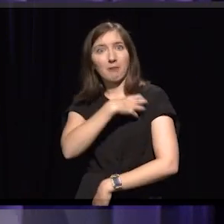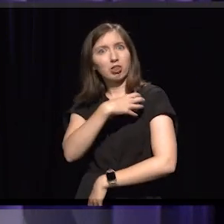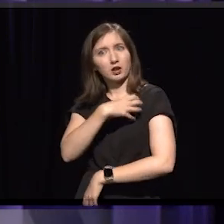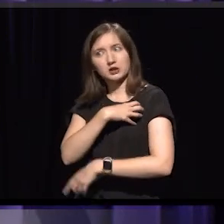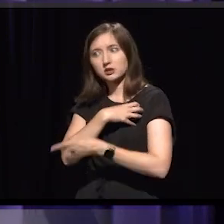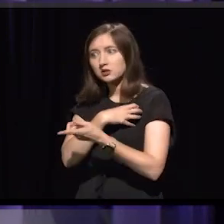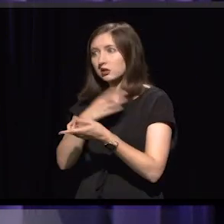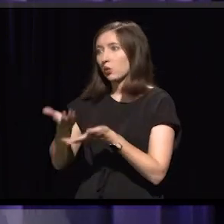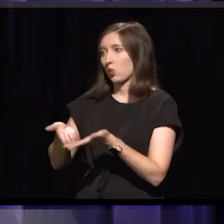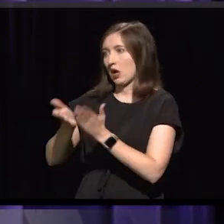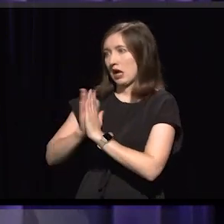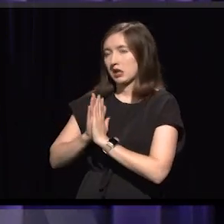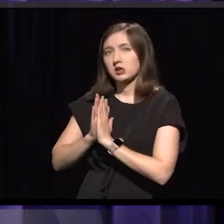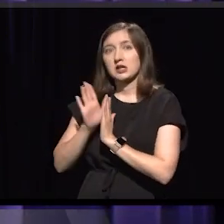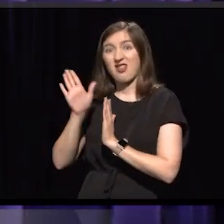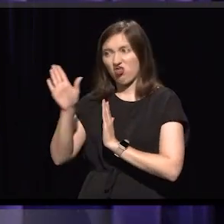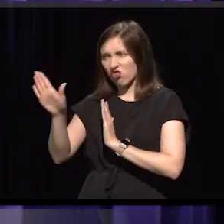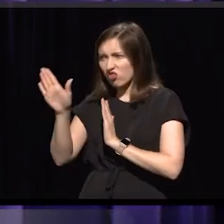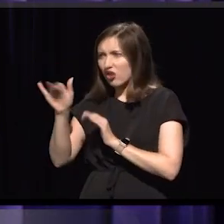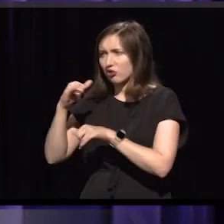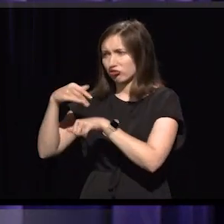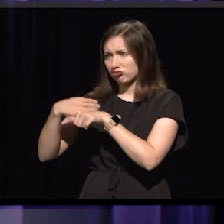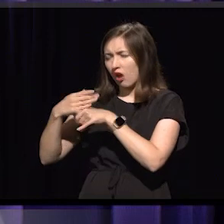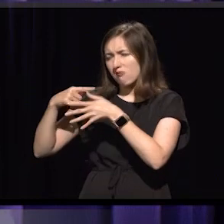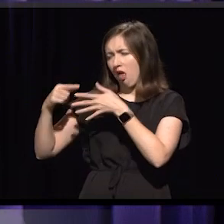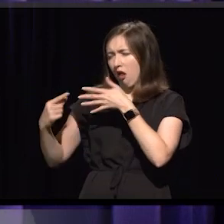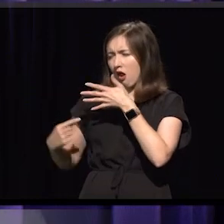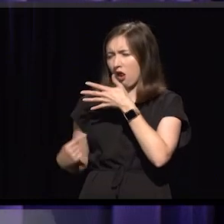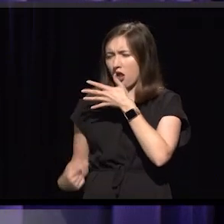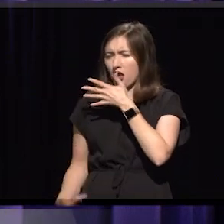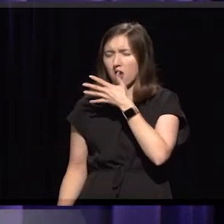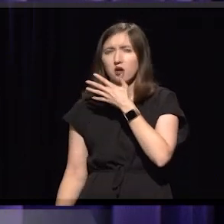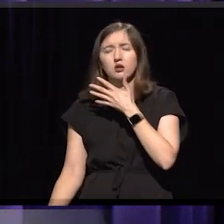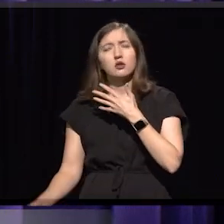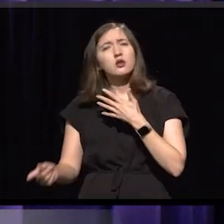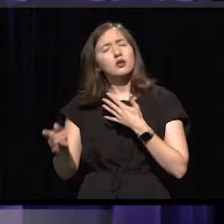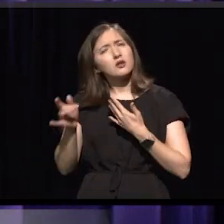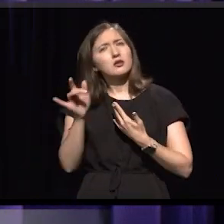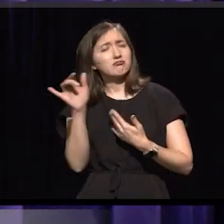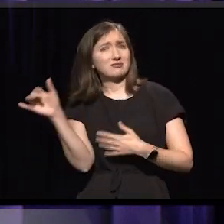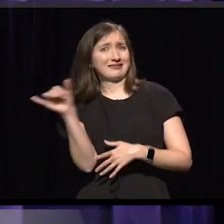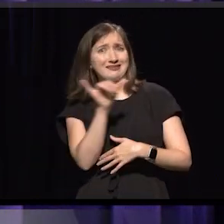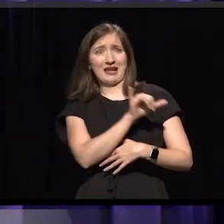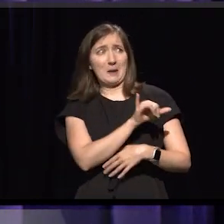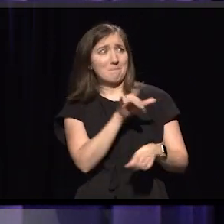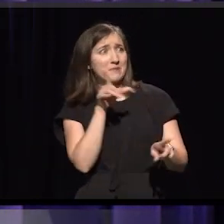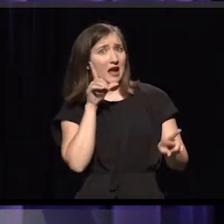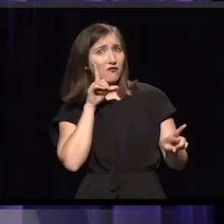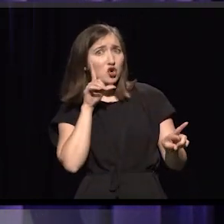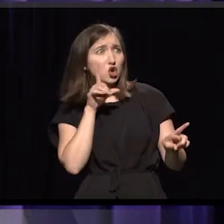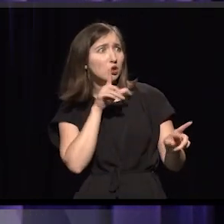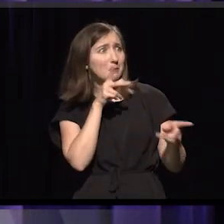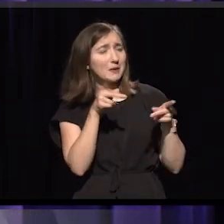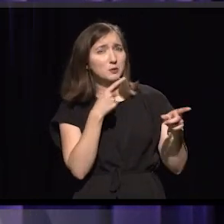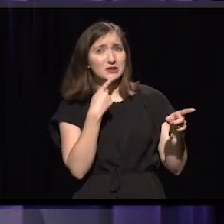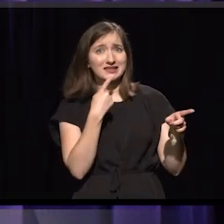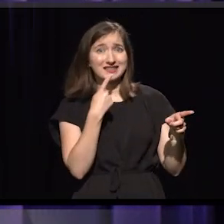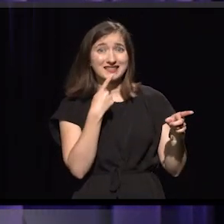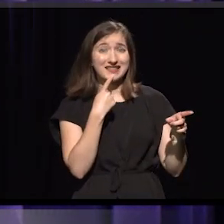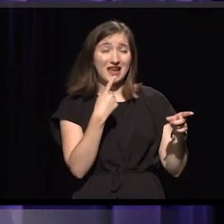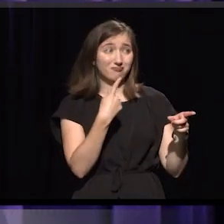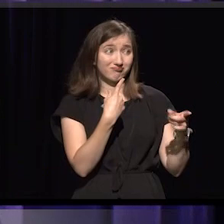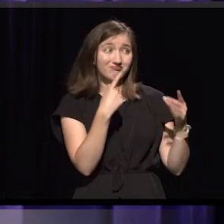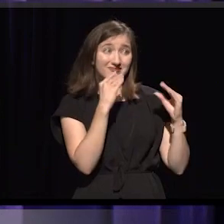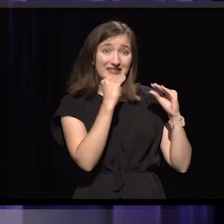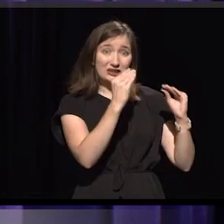aren't really policing. I certainly have heard a lot from people who need the schools just because they don't have